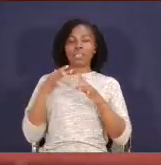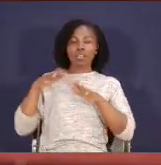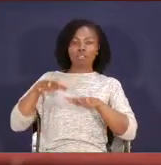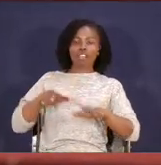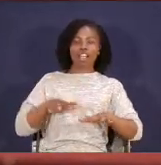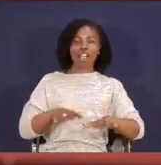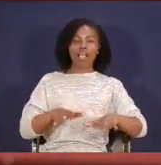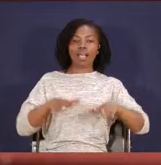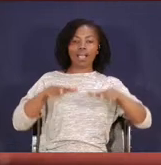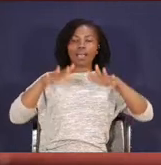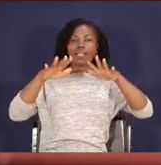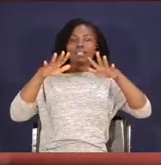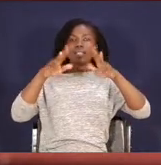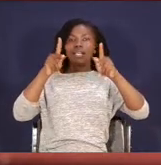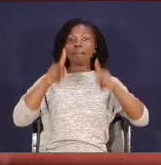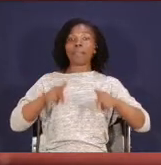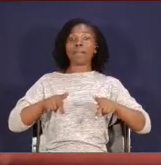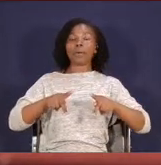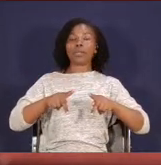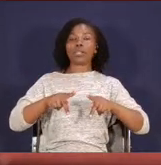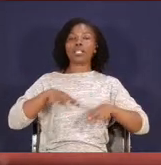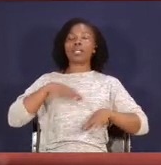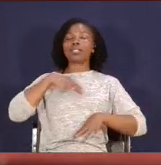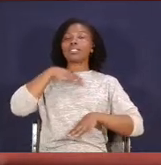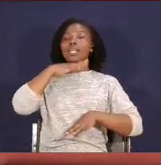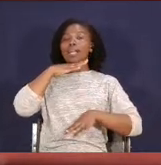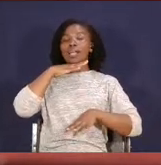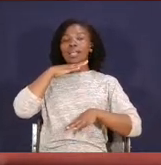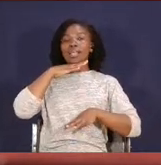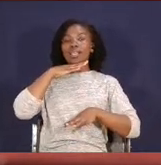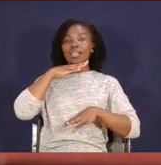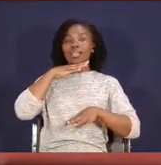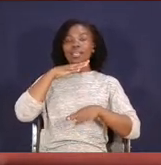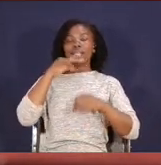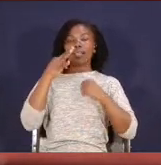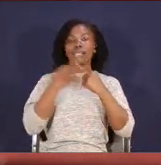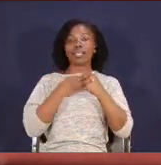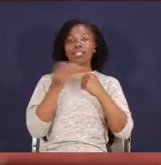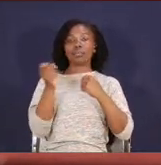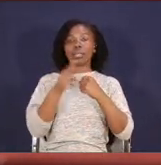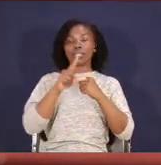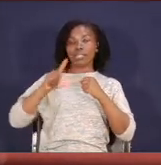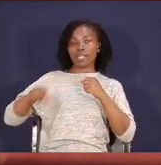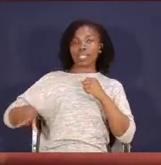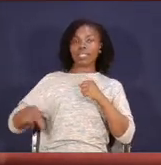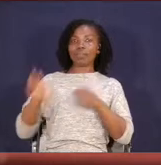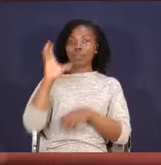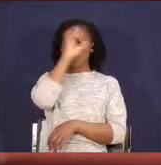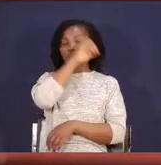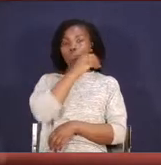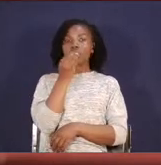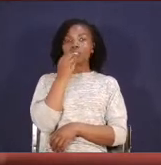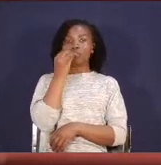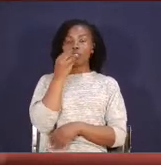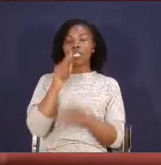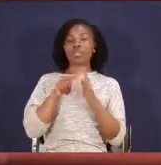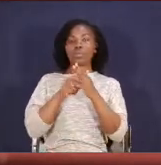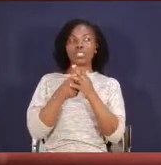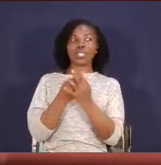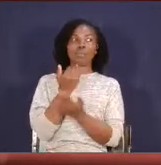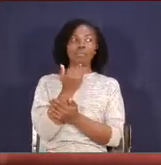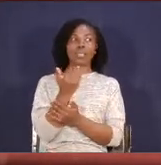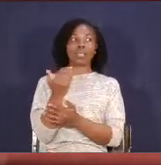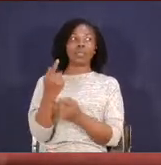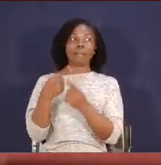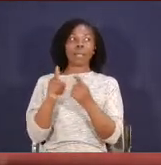all kinds of things. Then 8 months later, we don't have enough food and we are going around with begging bowls. And God